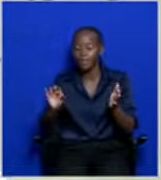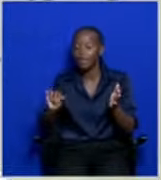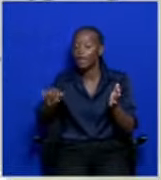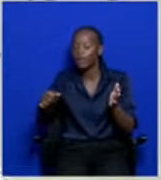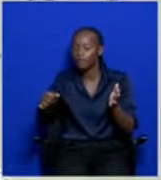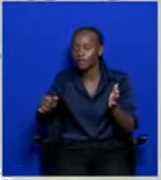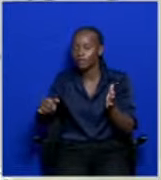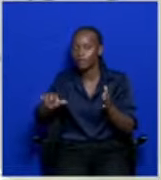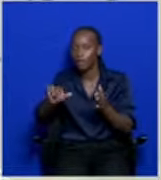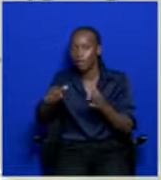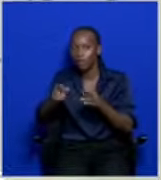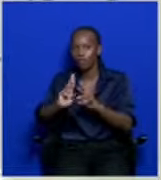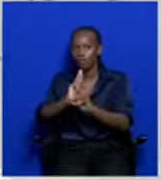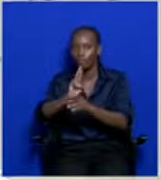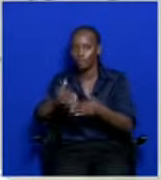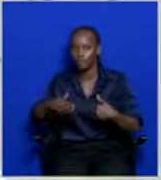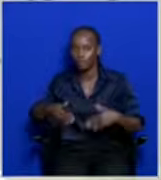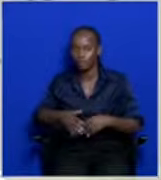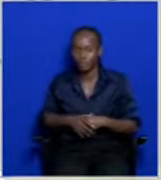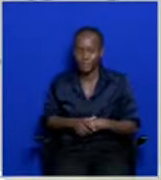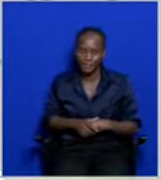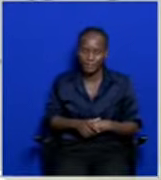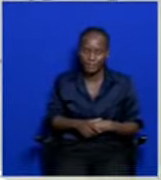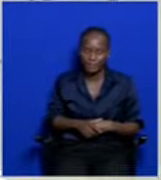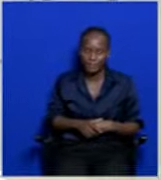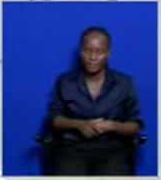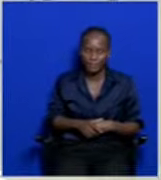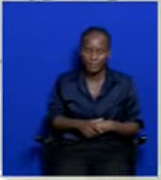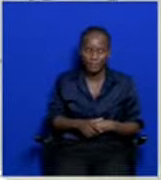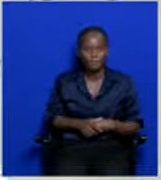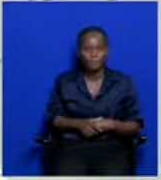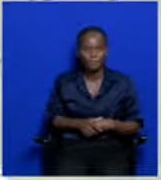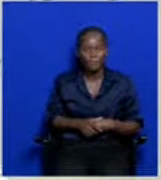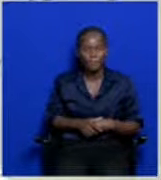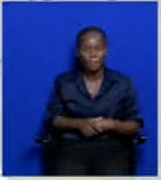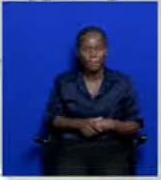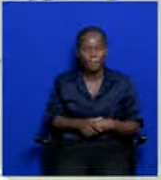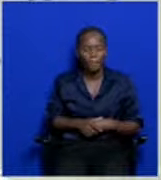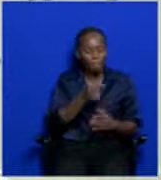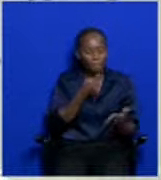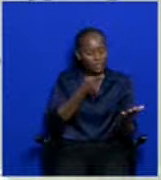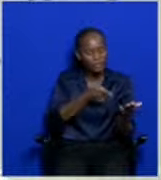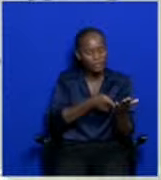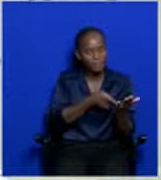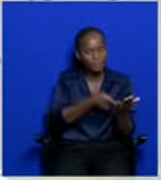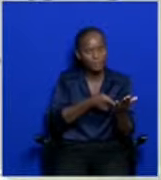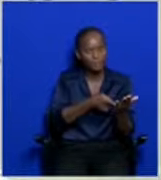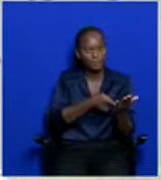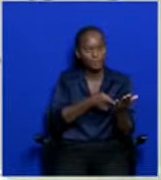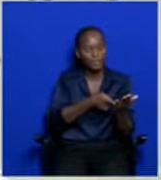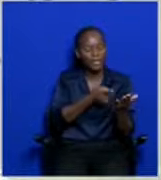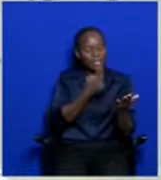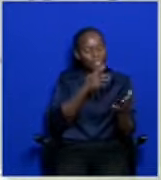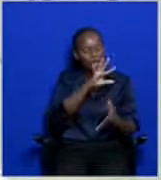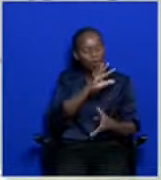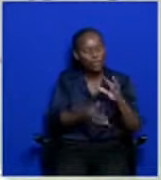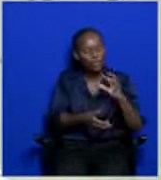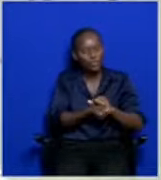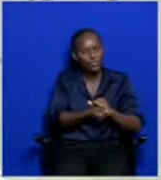And I see that is it's got a conclusion and it's signed by you and dated 26 September